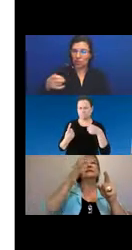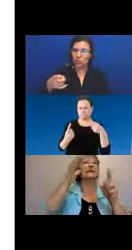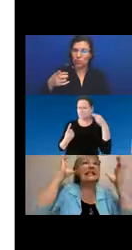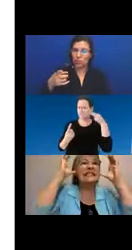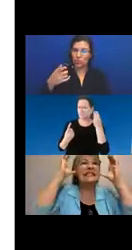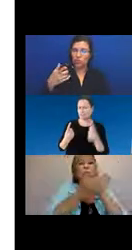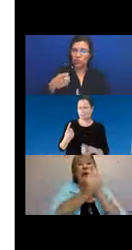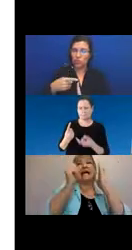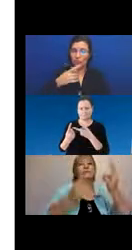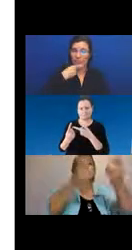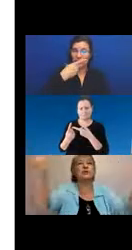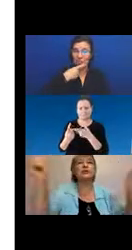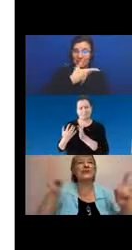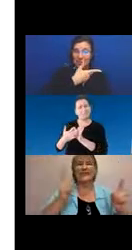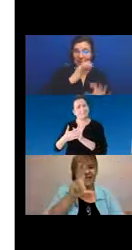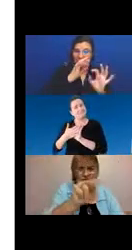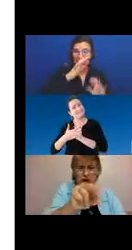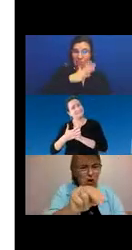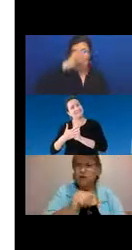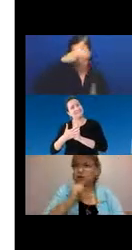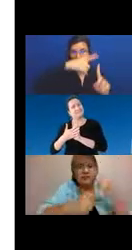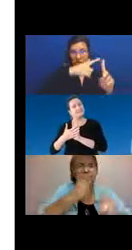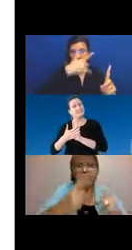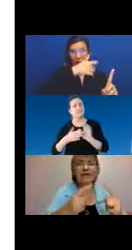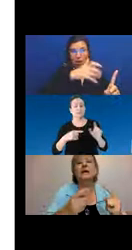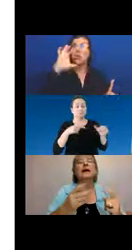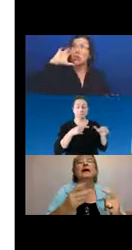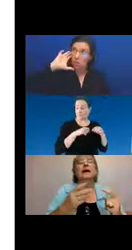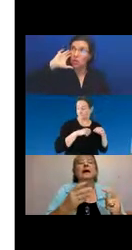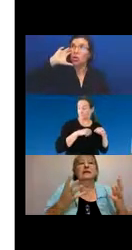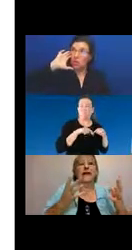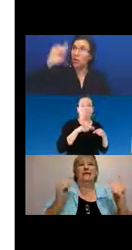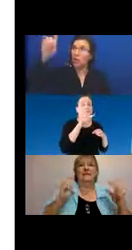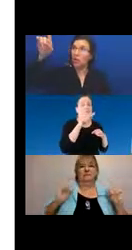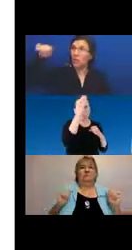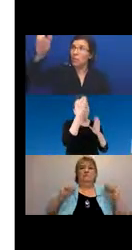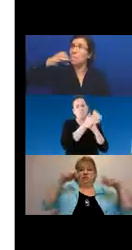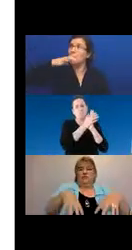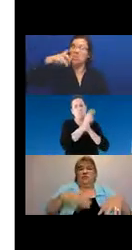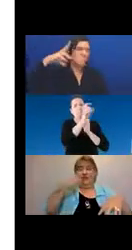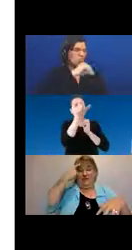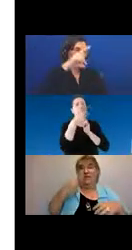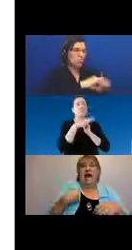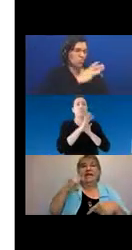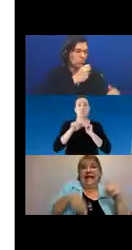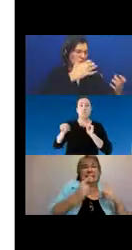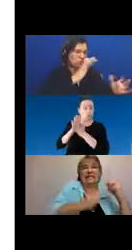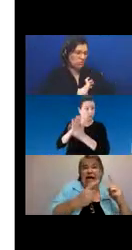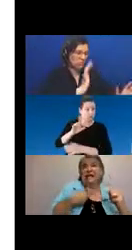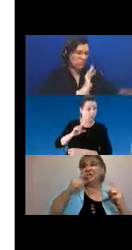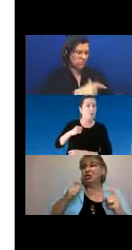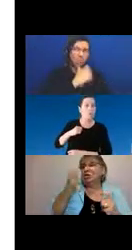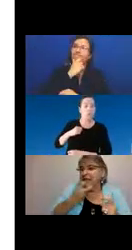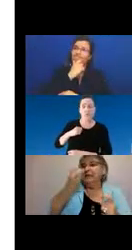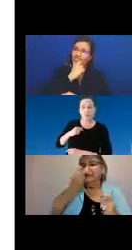parents listen to experts that say, no, don't sign. And they think I can't